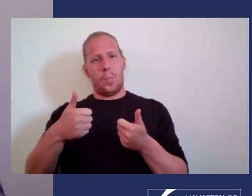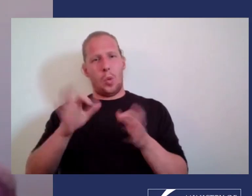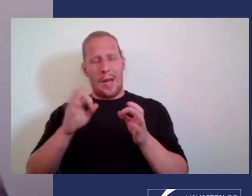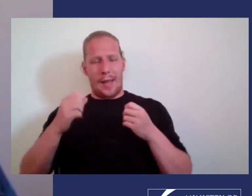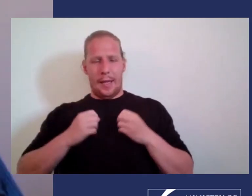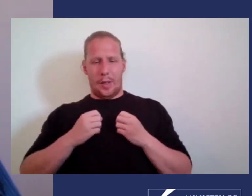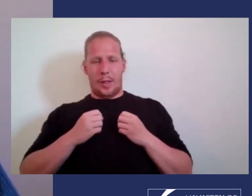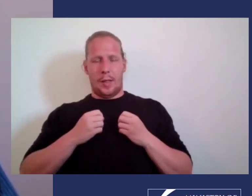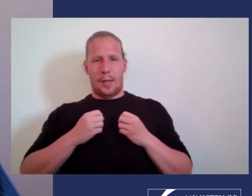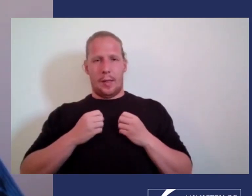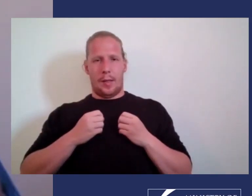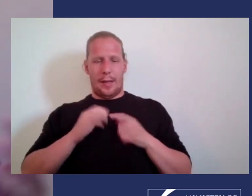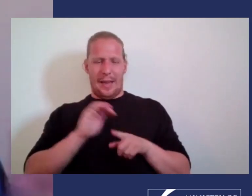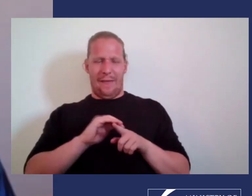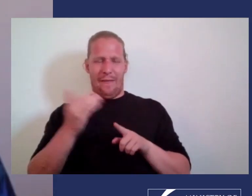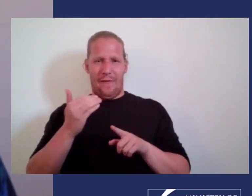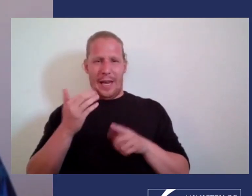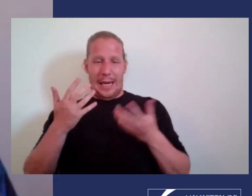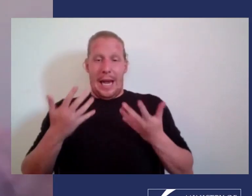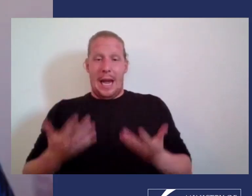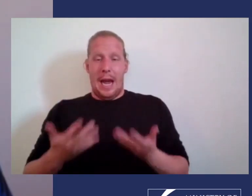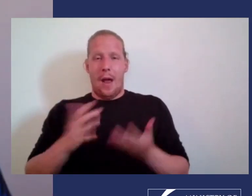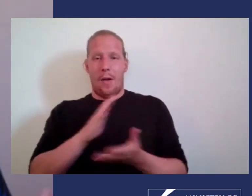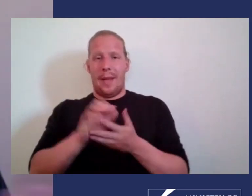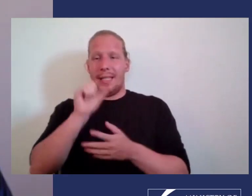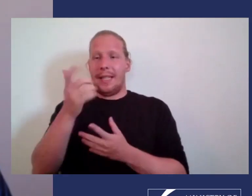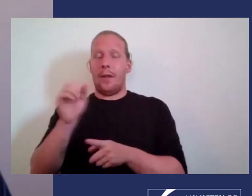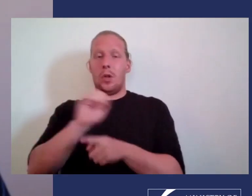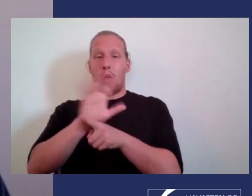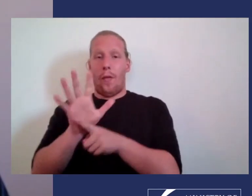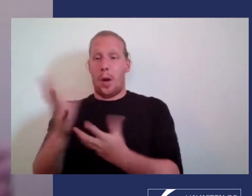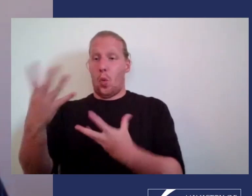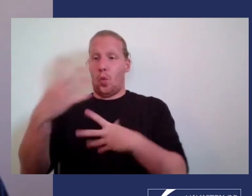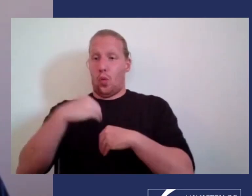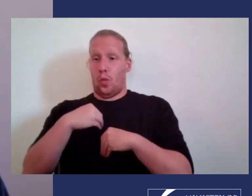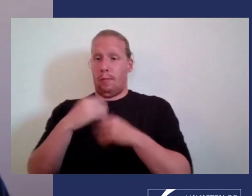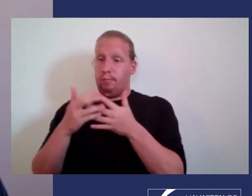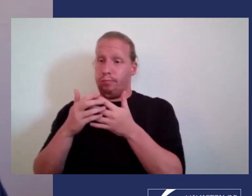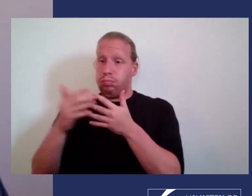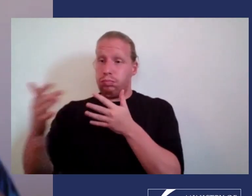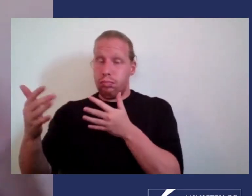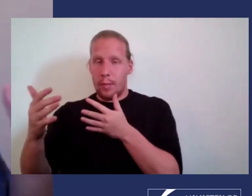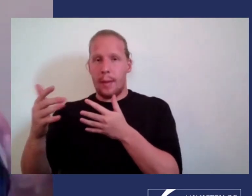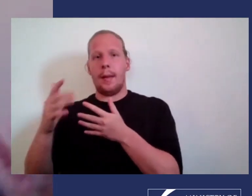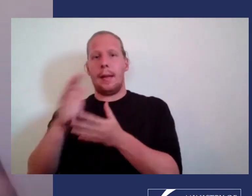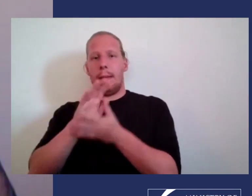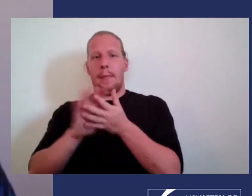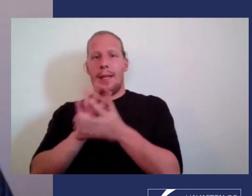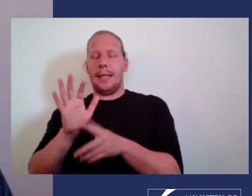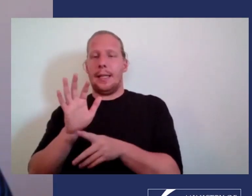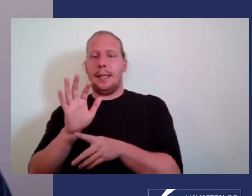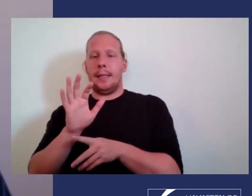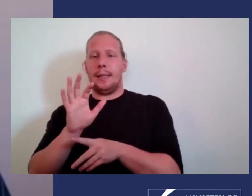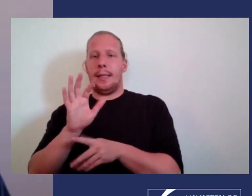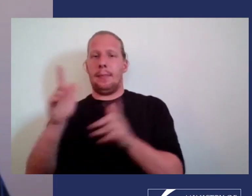in the lungs now, so that when they get COVID, or if they get COVID, there is less kind of